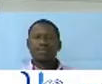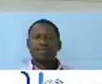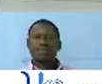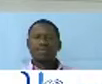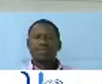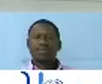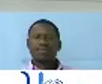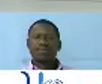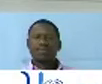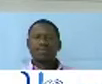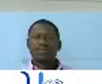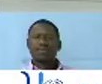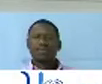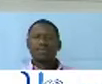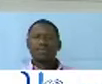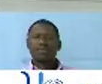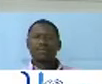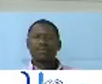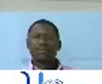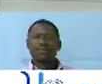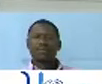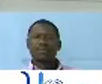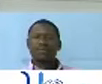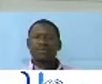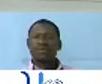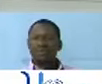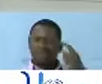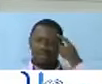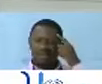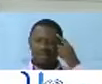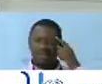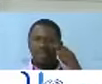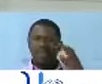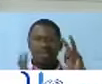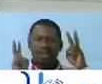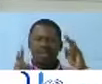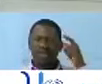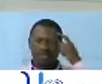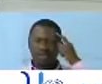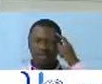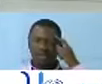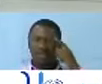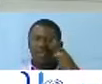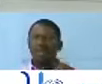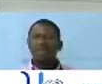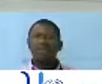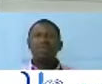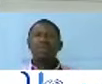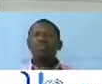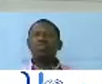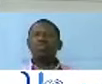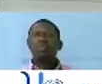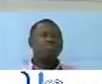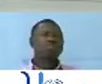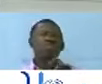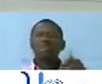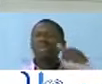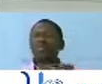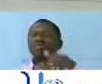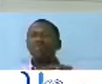a sovereign country to do what we like without intervention. Mu melni luy mengale li nga xamne mo nekkon xelati lu aju ci wali yelle